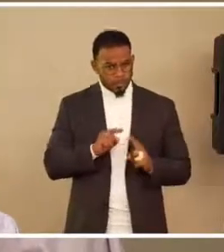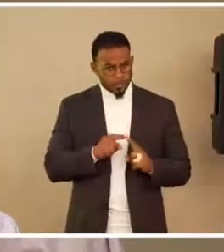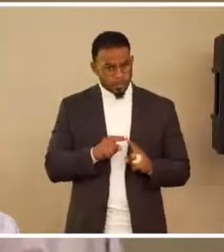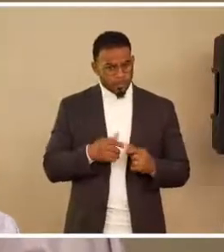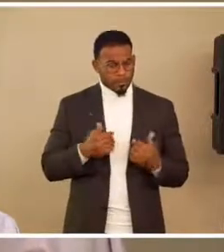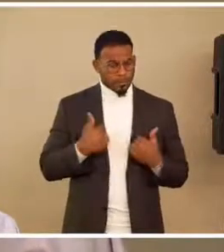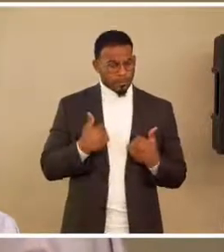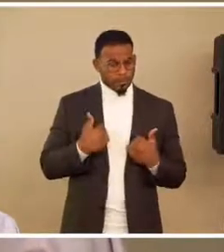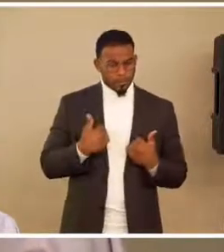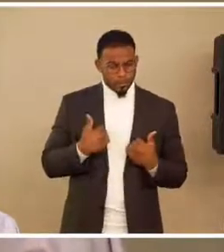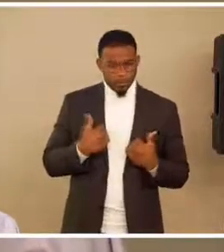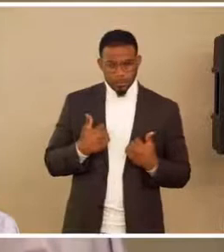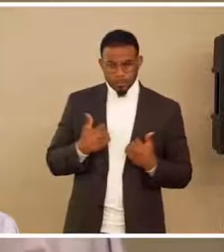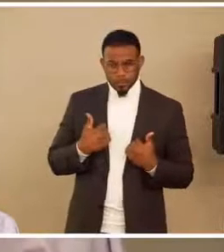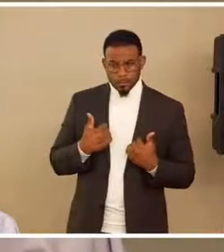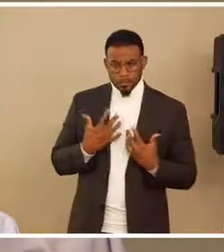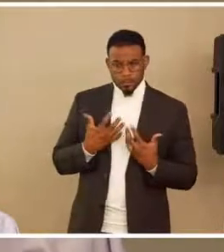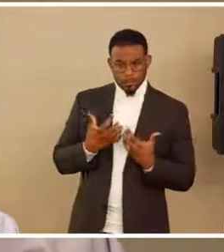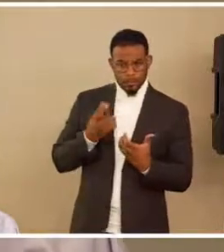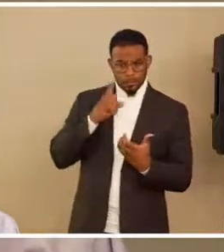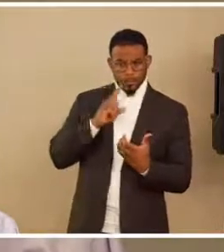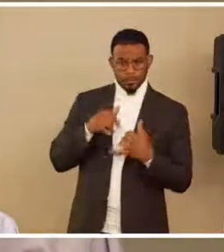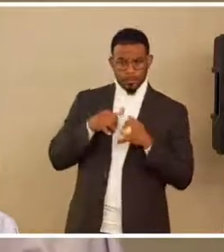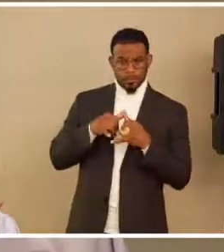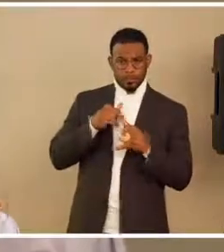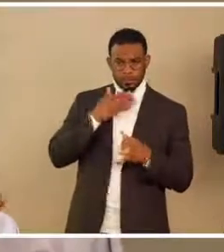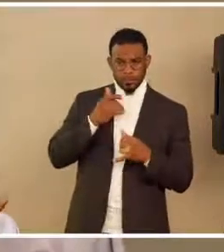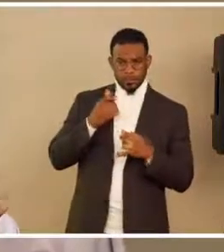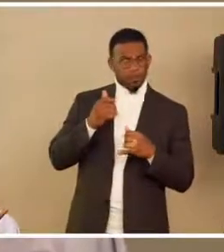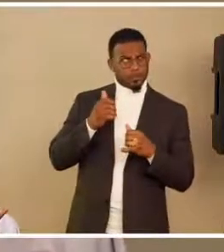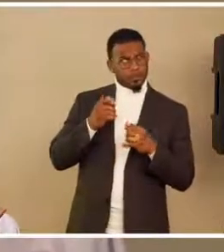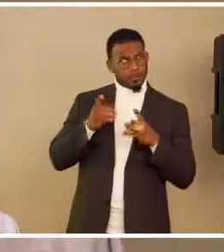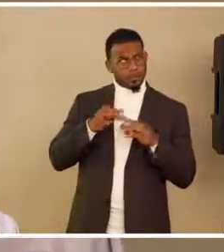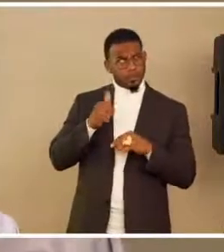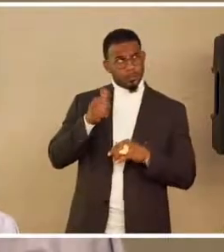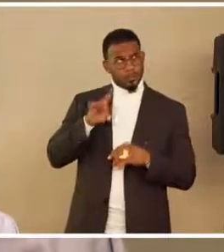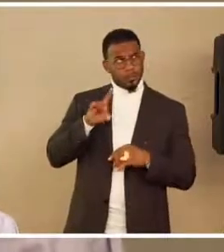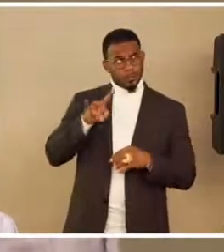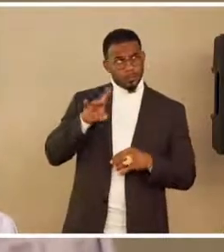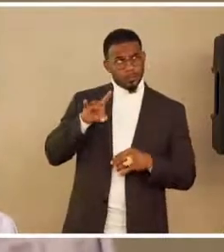to have a César for being the best director in 1982 or 83.